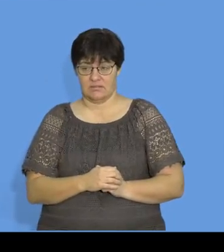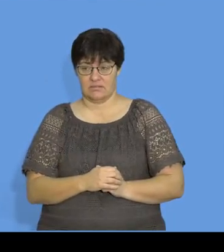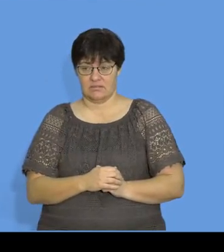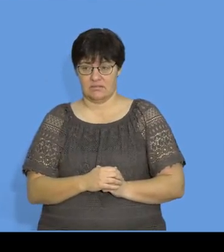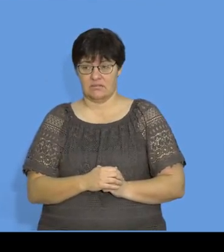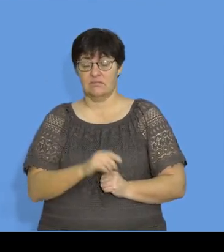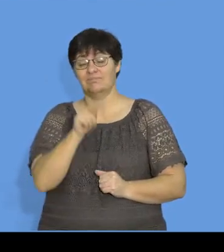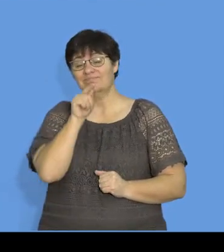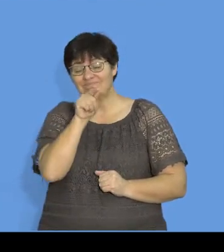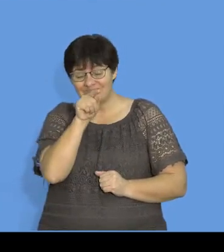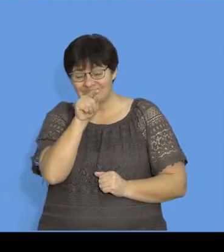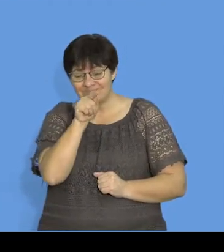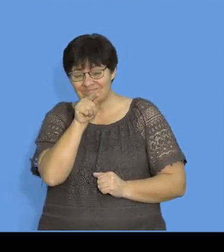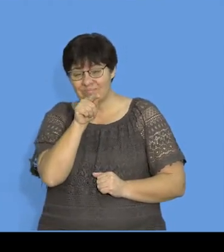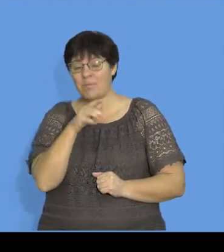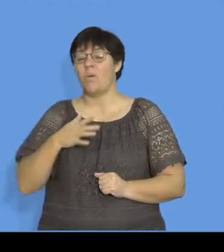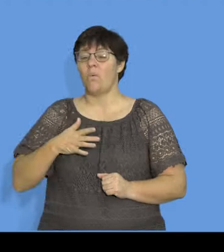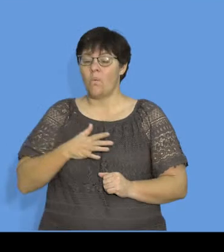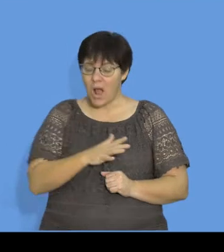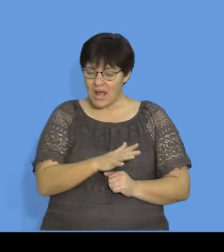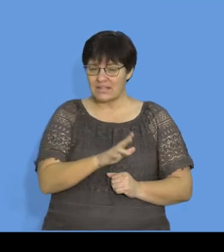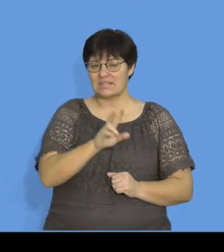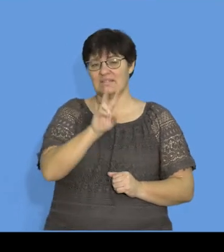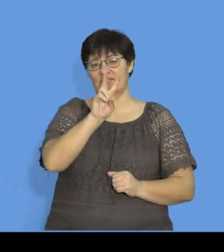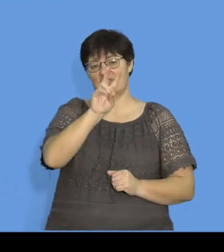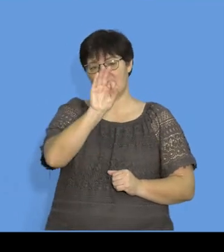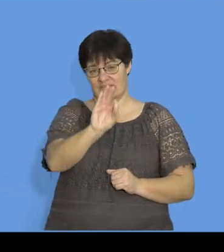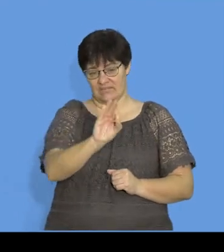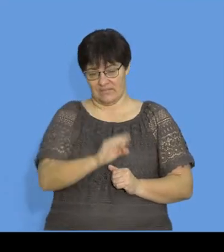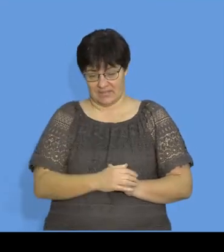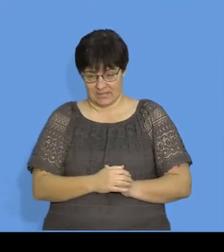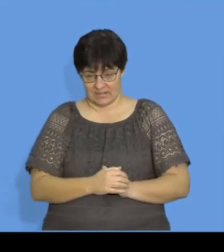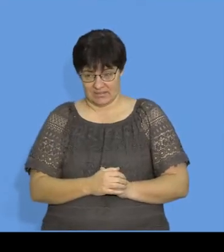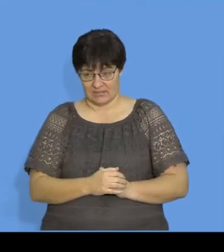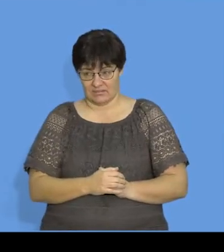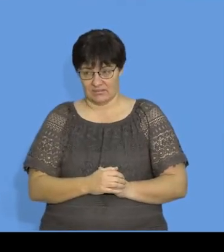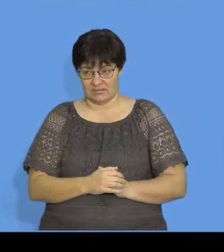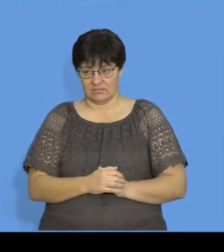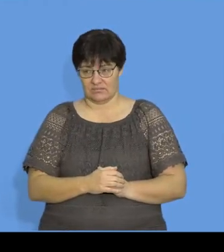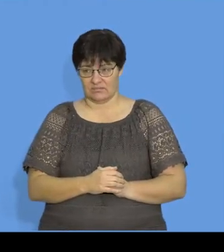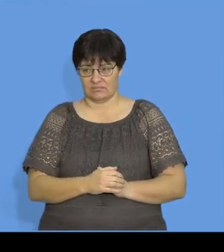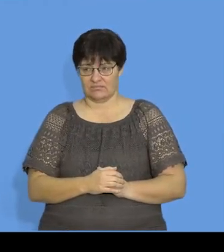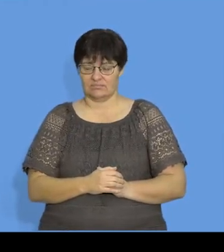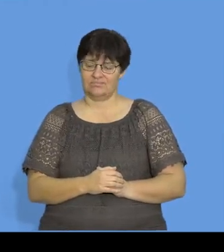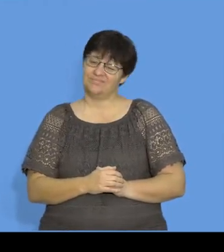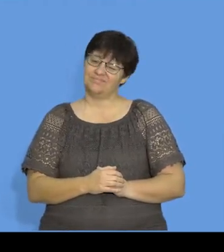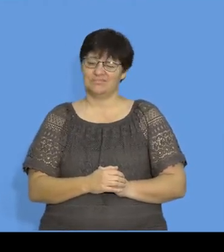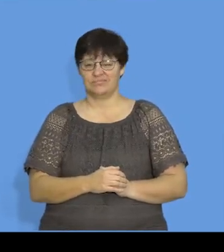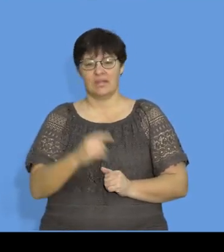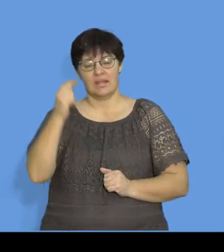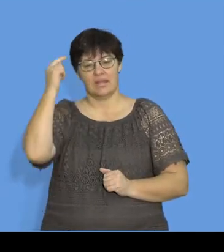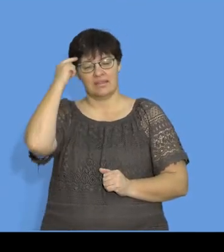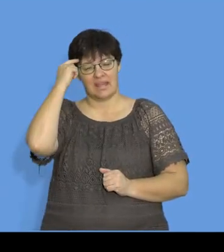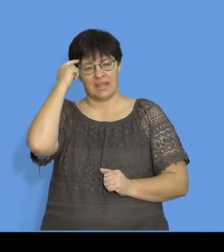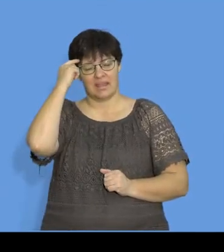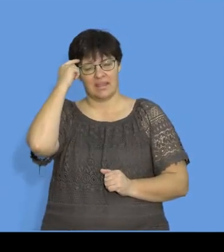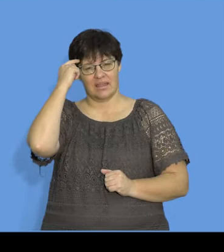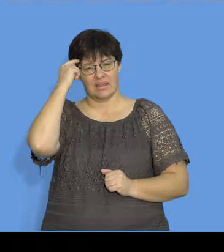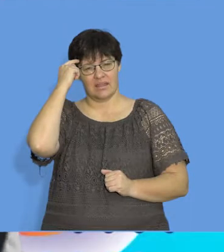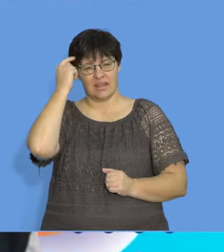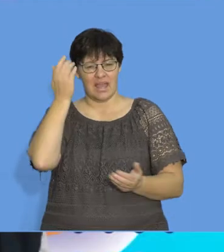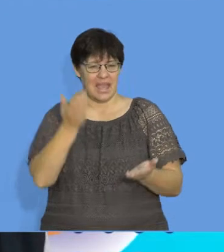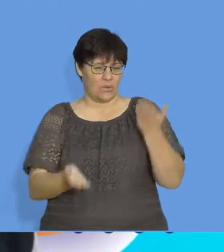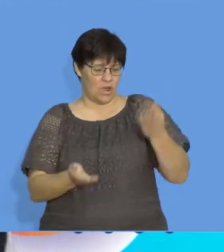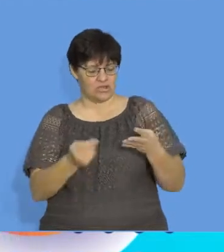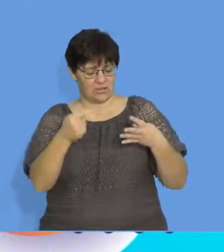The issue is that I want VF, okay? So when we think of the equations,